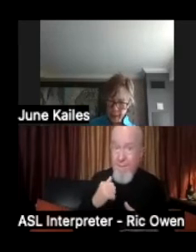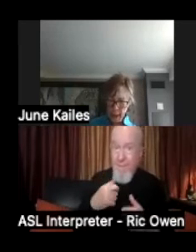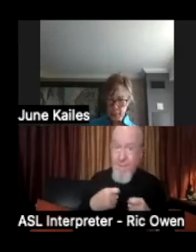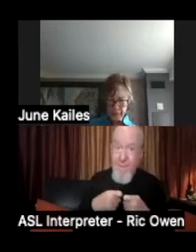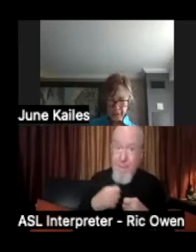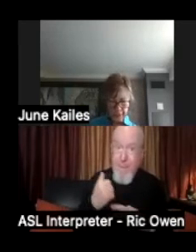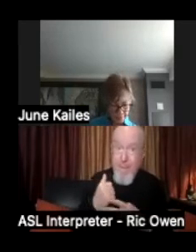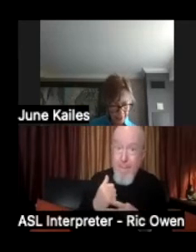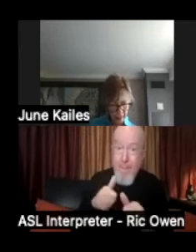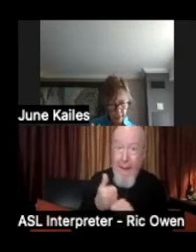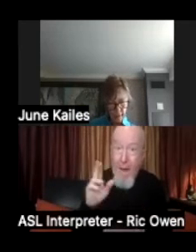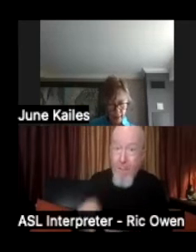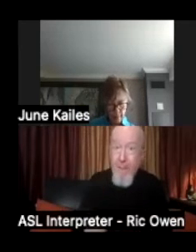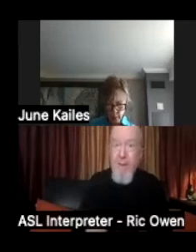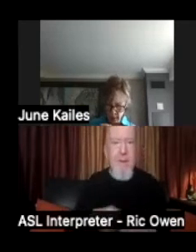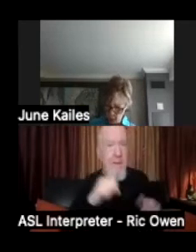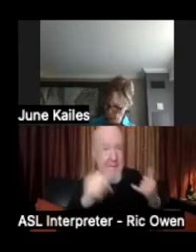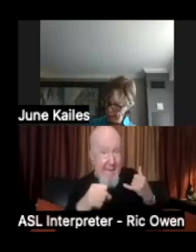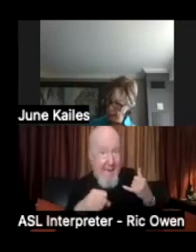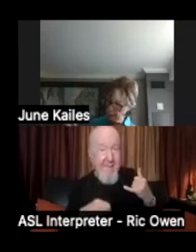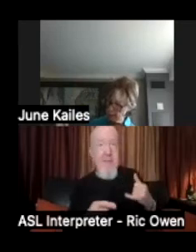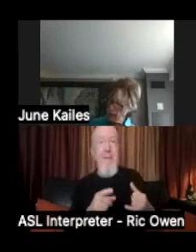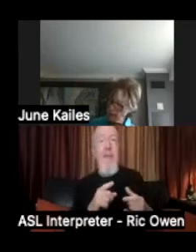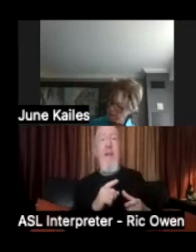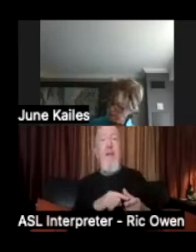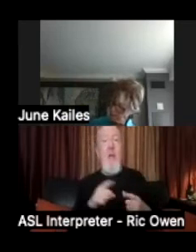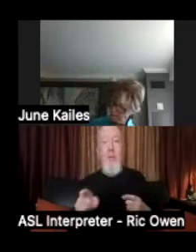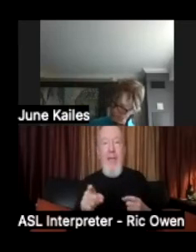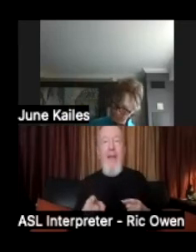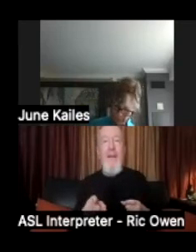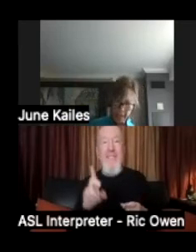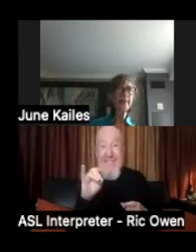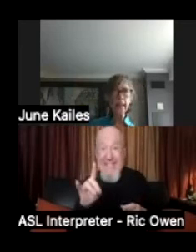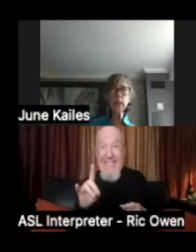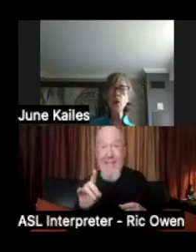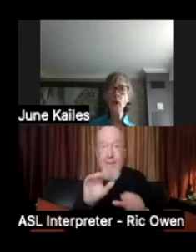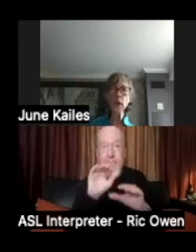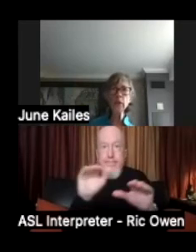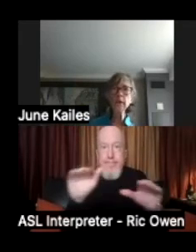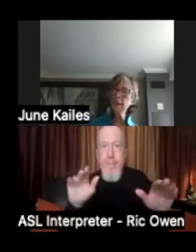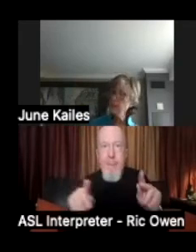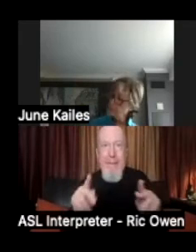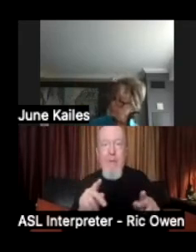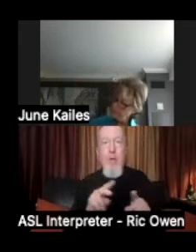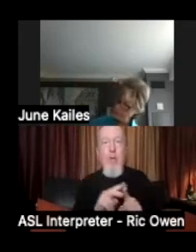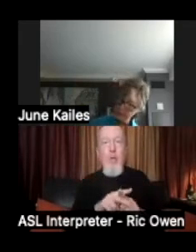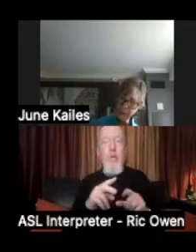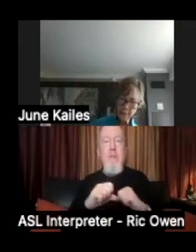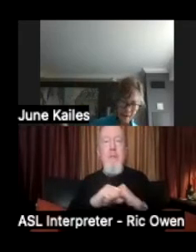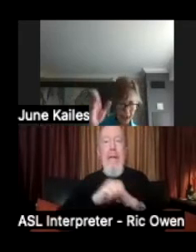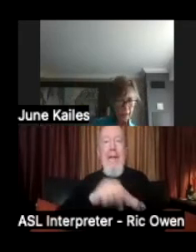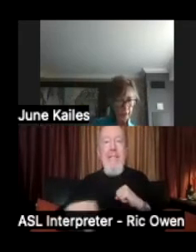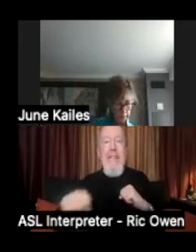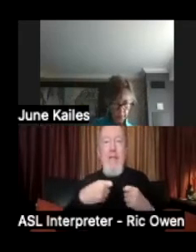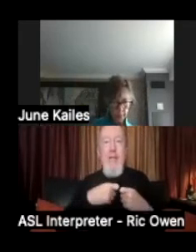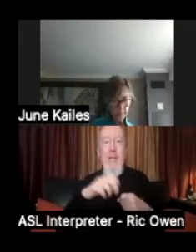And they proceeded to get other neighbors to string enough extension cords to the